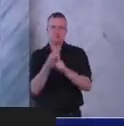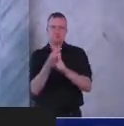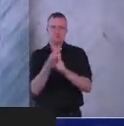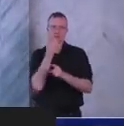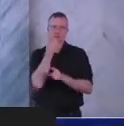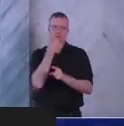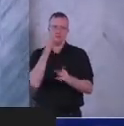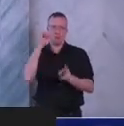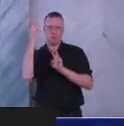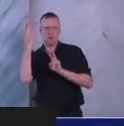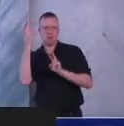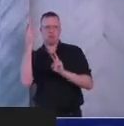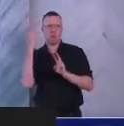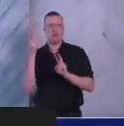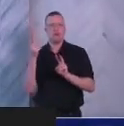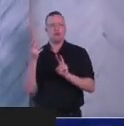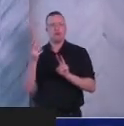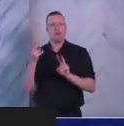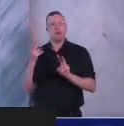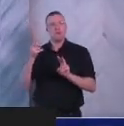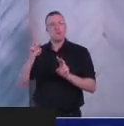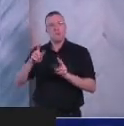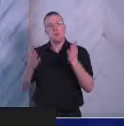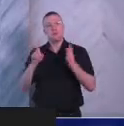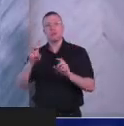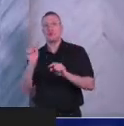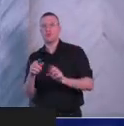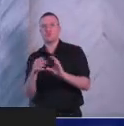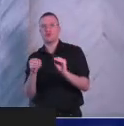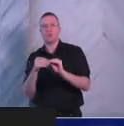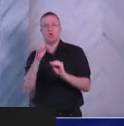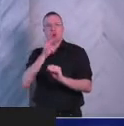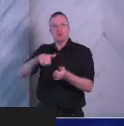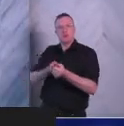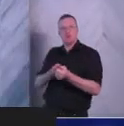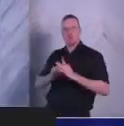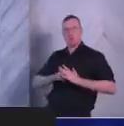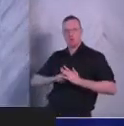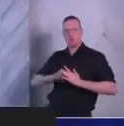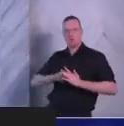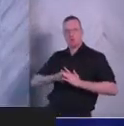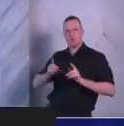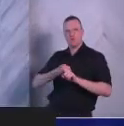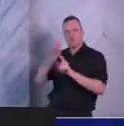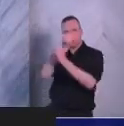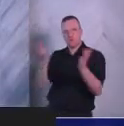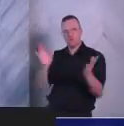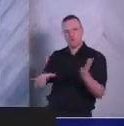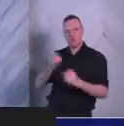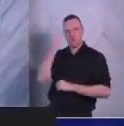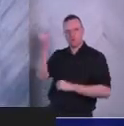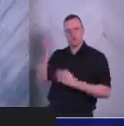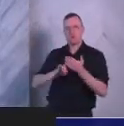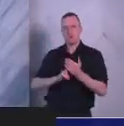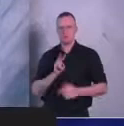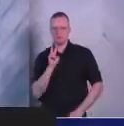identified as the media, they're not questioning the source. And not questioning the source in a way that suggests that they are